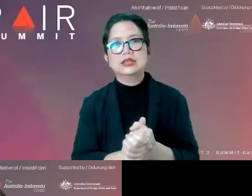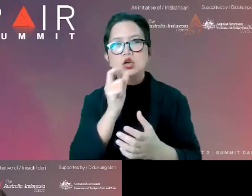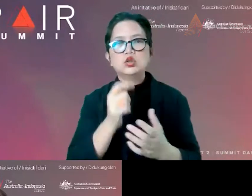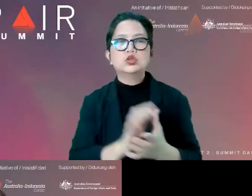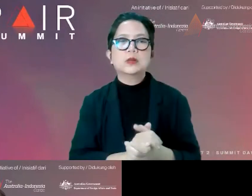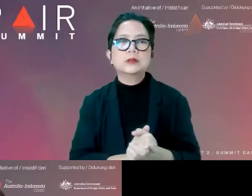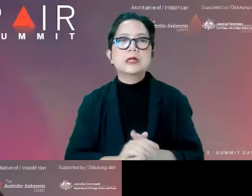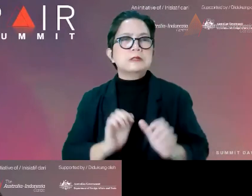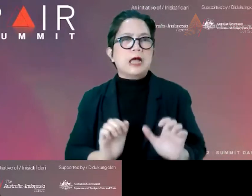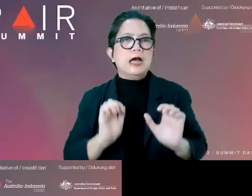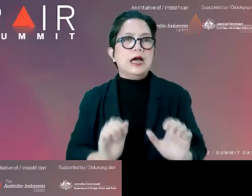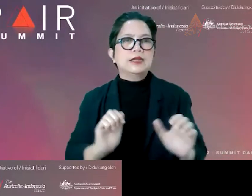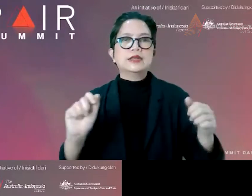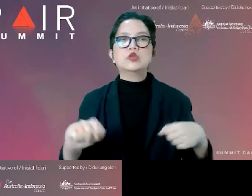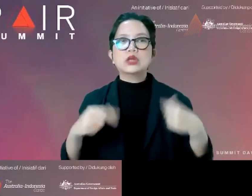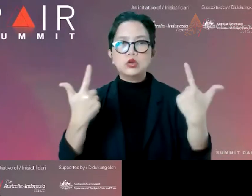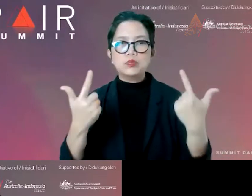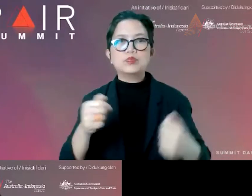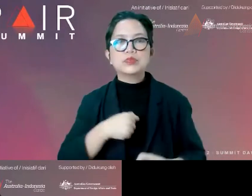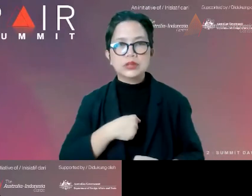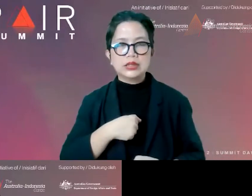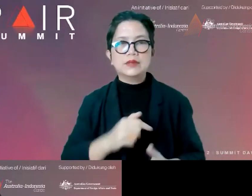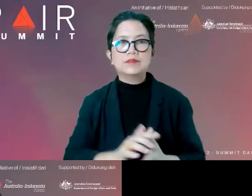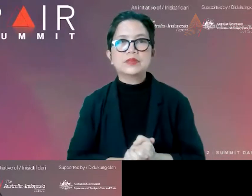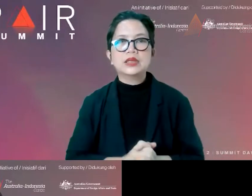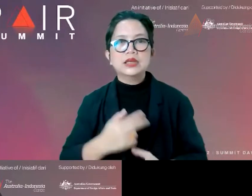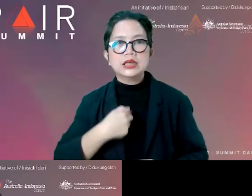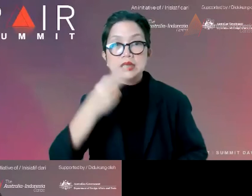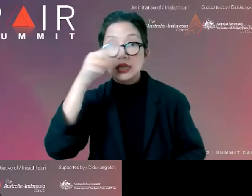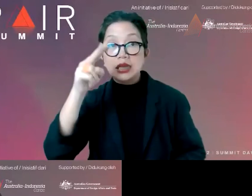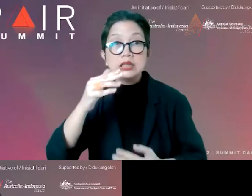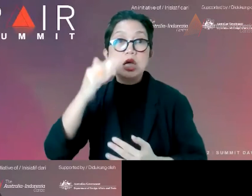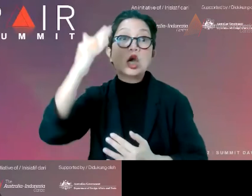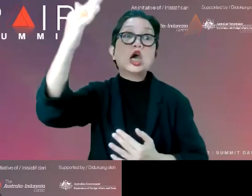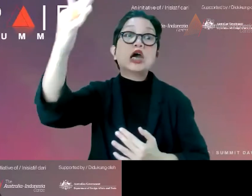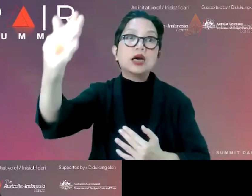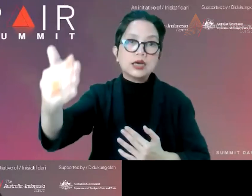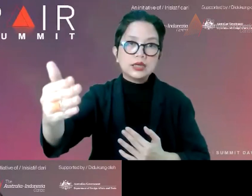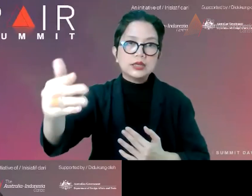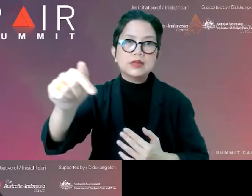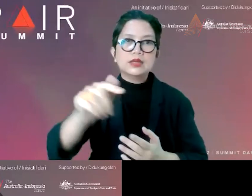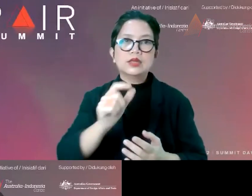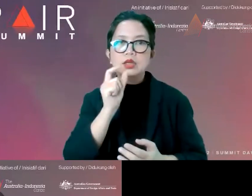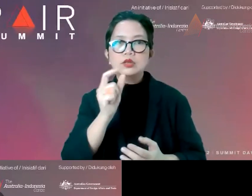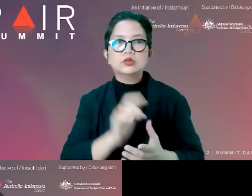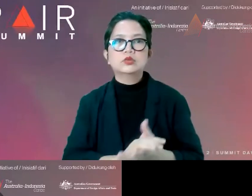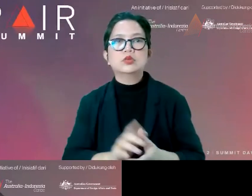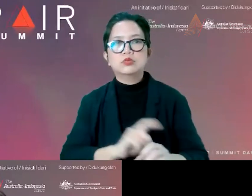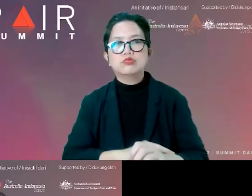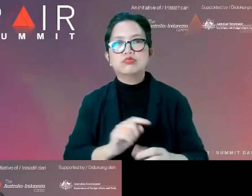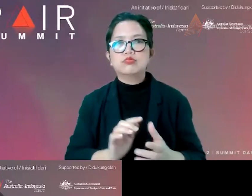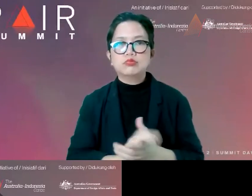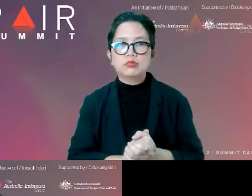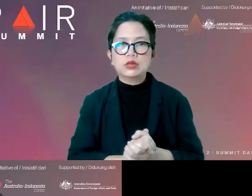we look forward to this holiday period, for example, and the government thinks about the appropriate policy settings to manage COVID